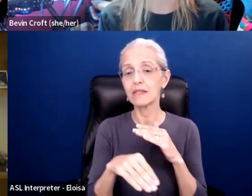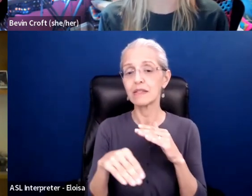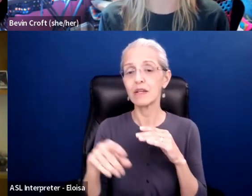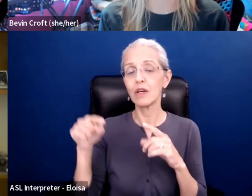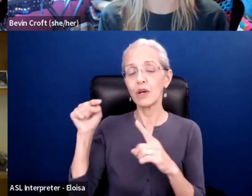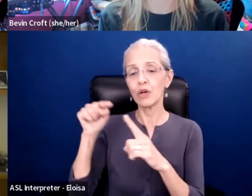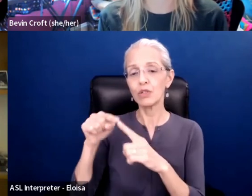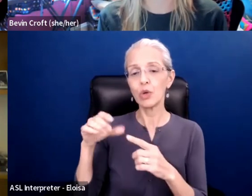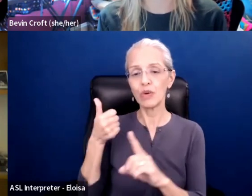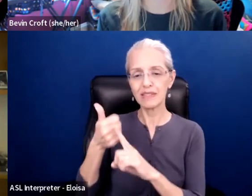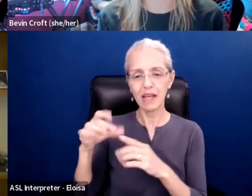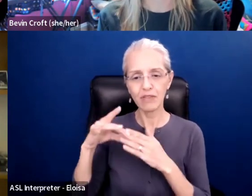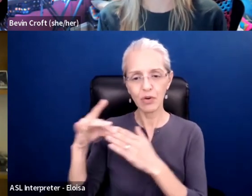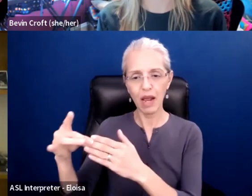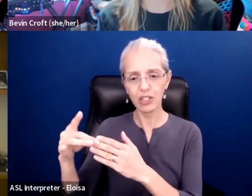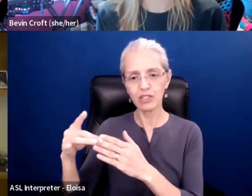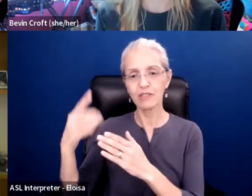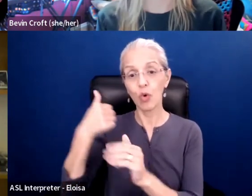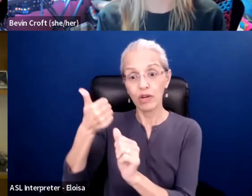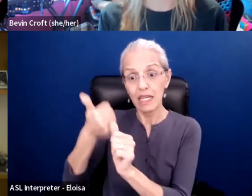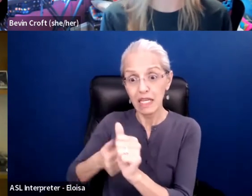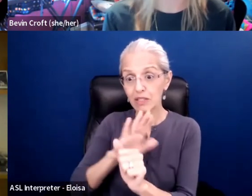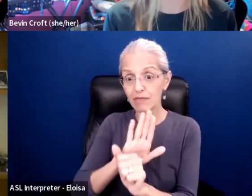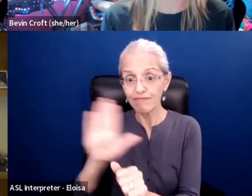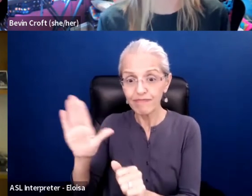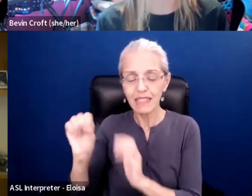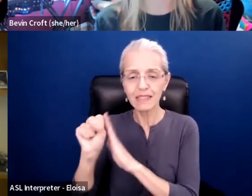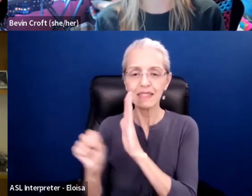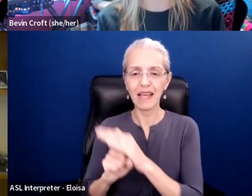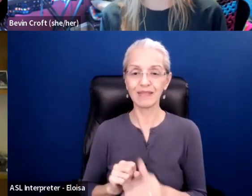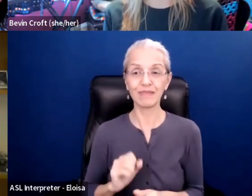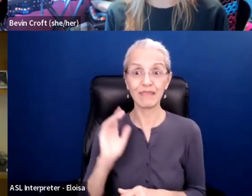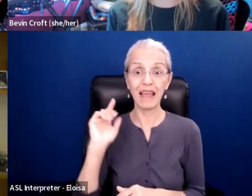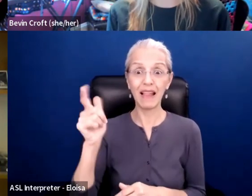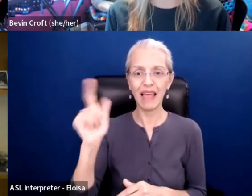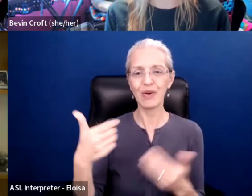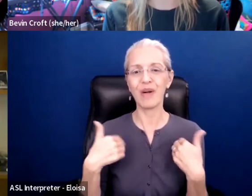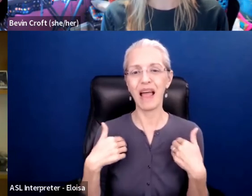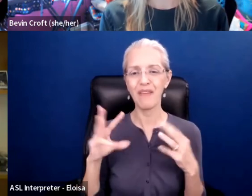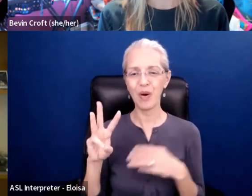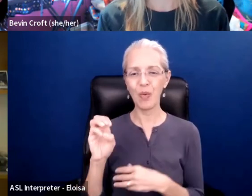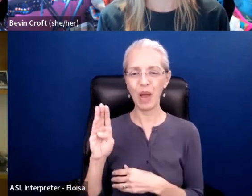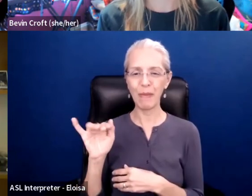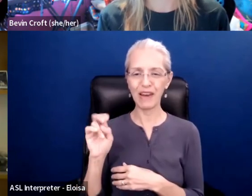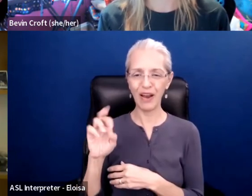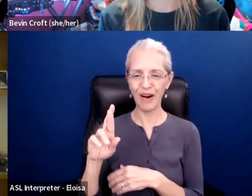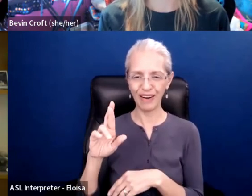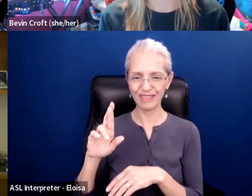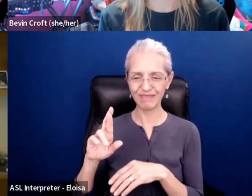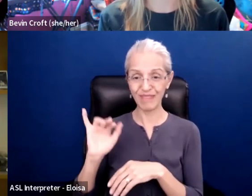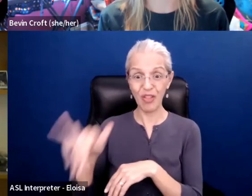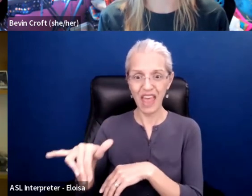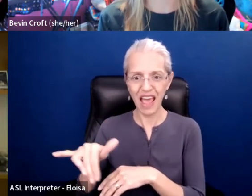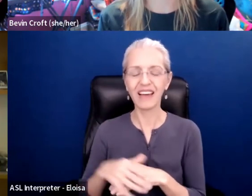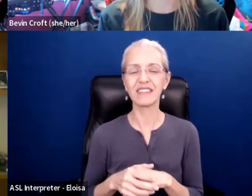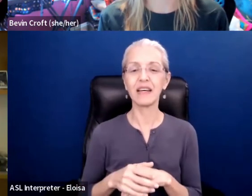self-direction in their respective states. So I'm sure we'll do a webinar on that as we get further along. So this